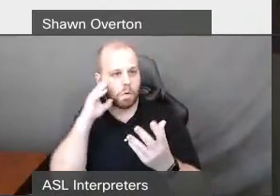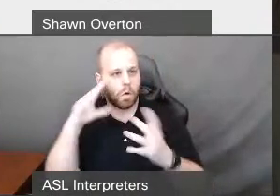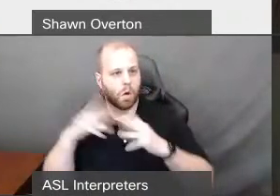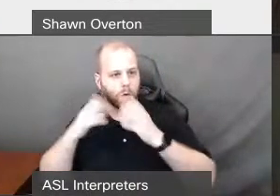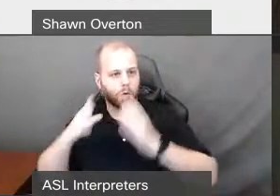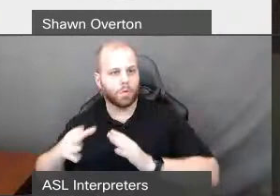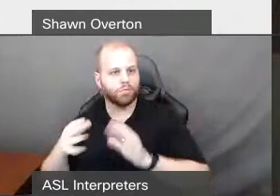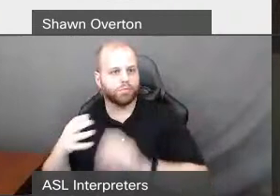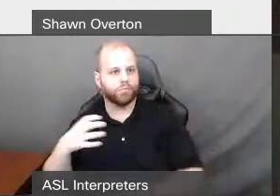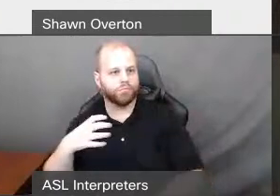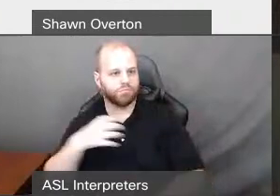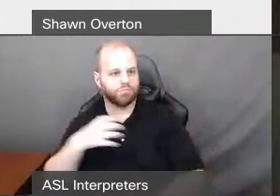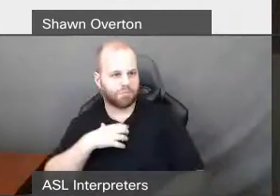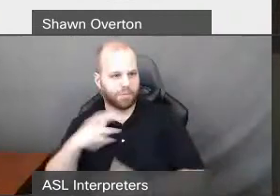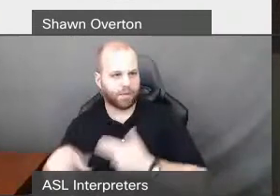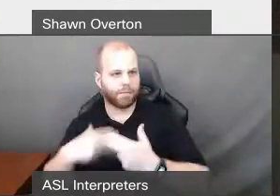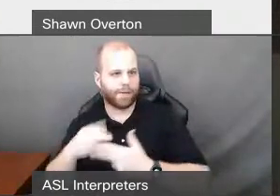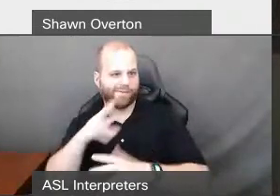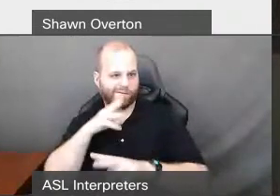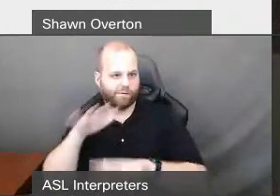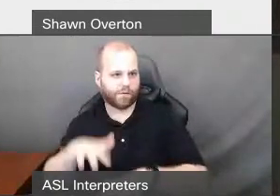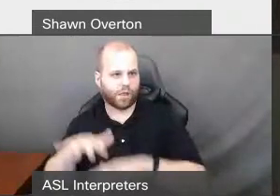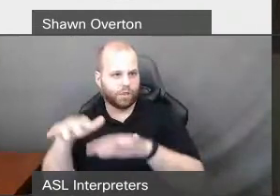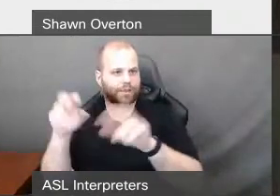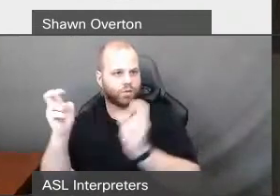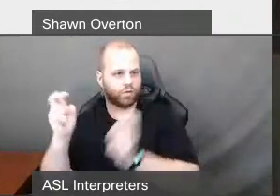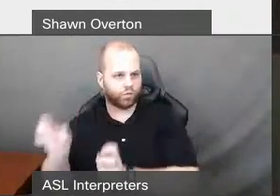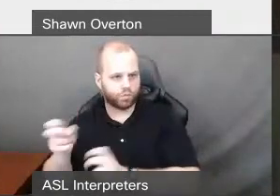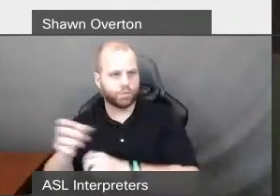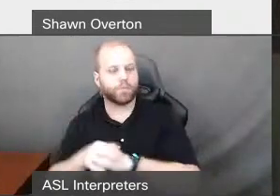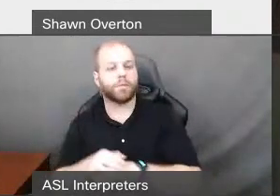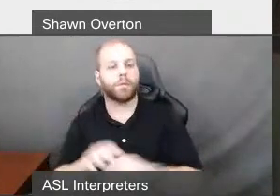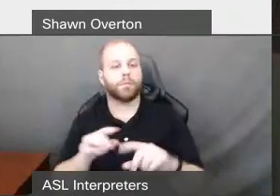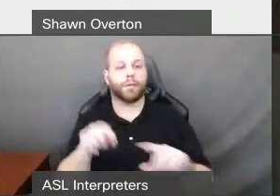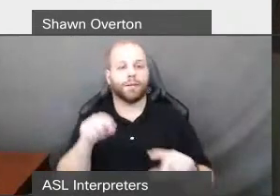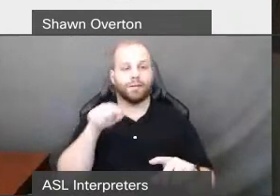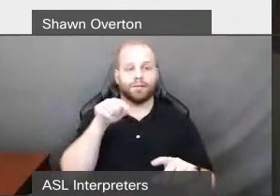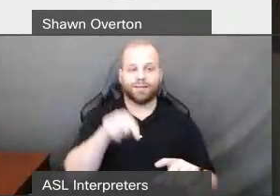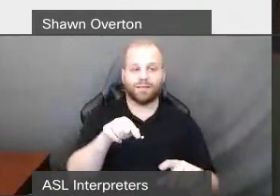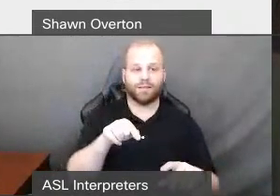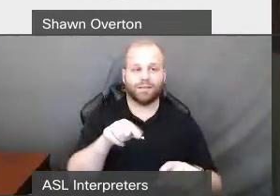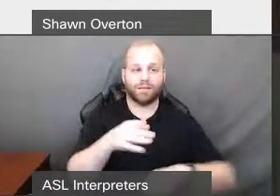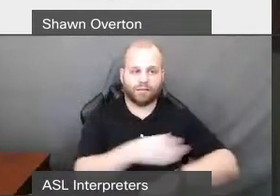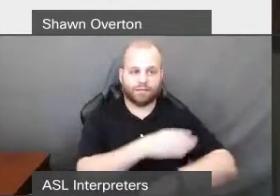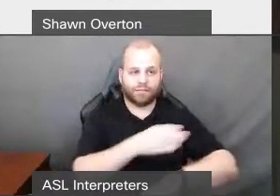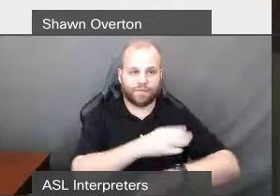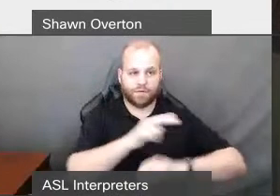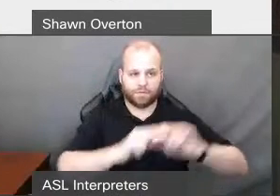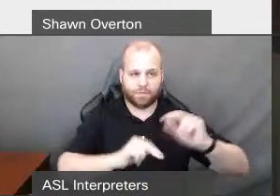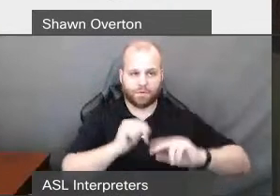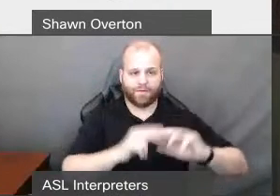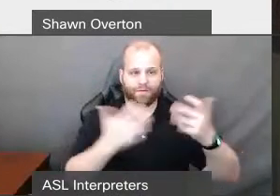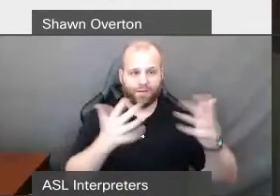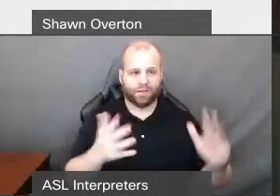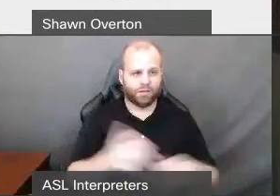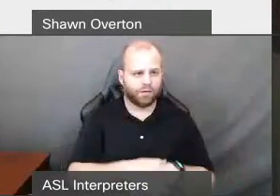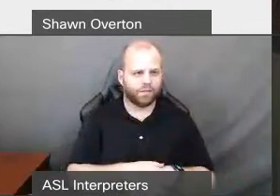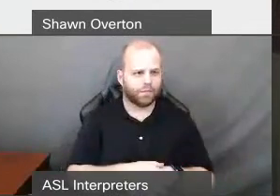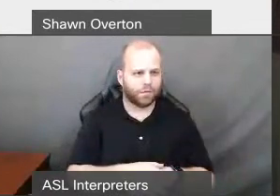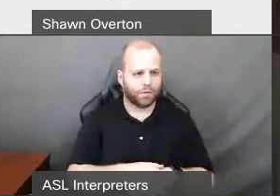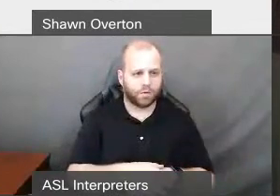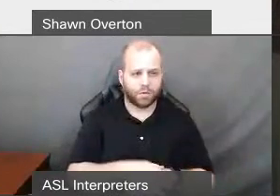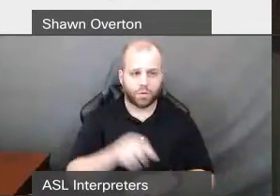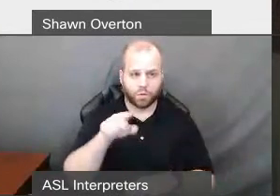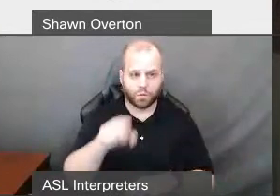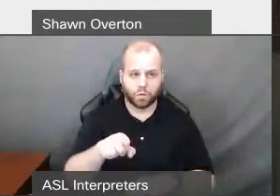issues, but can Mr. Hood repeat that once this property that they actually build and that it won't affect any